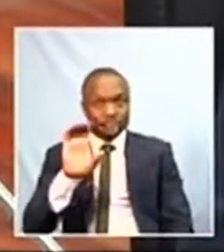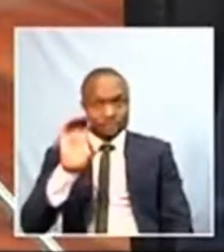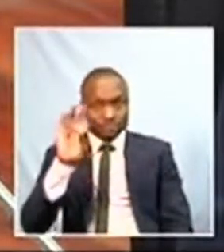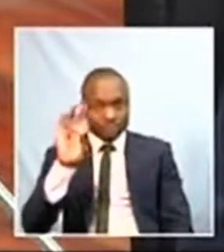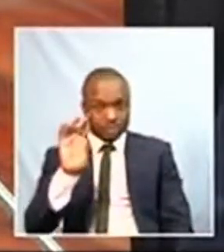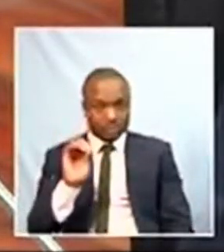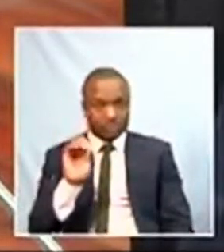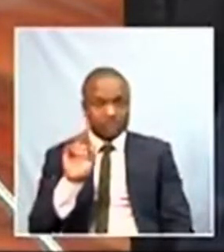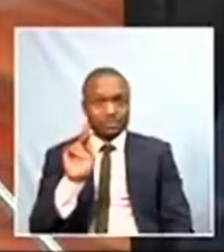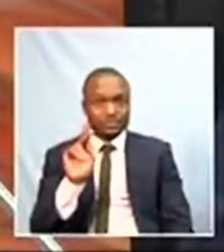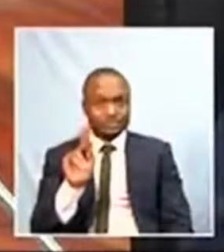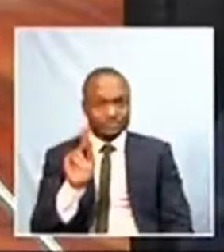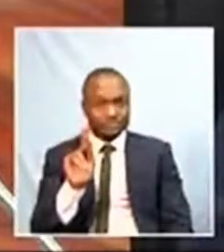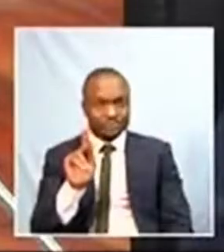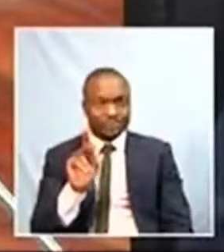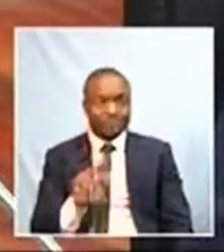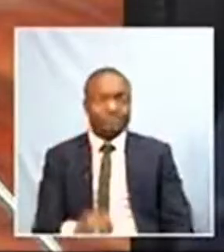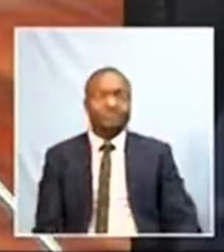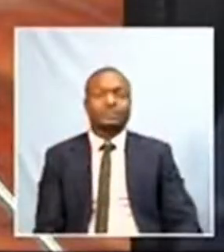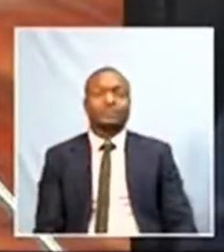27,261,470 kwacha.